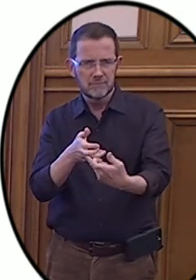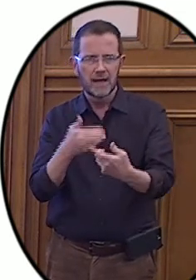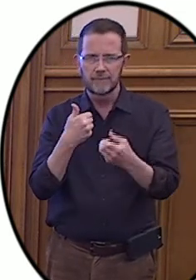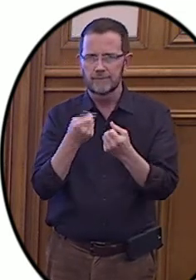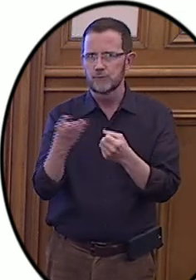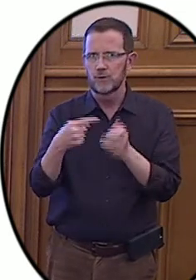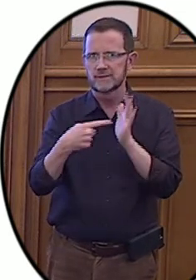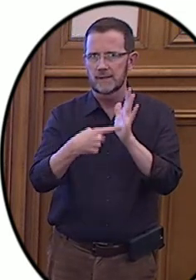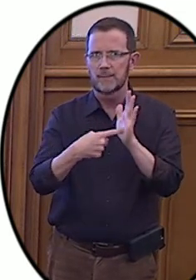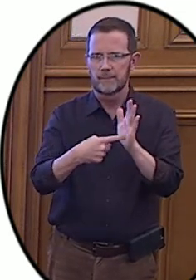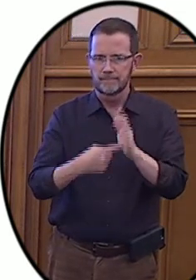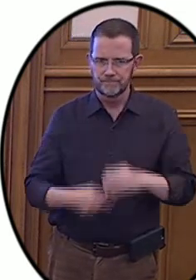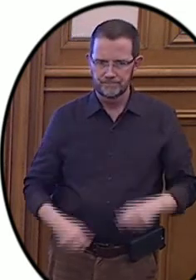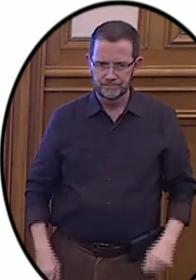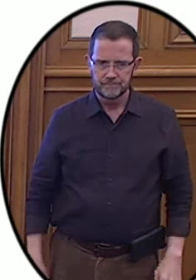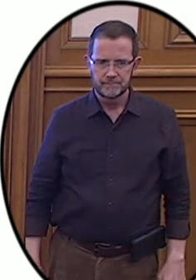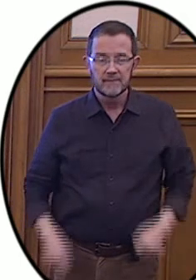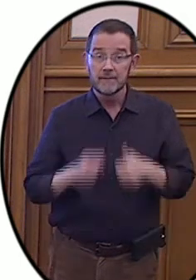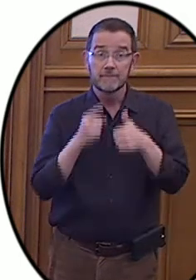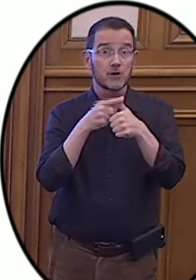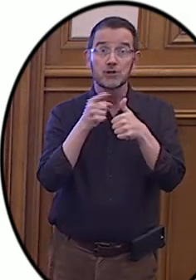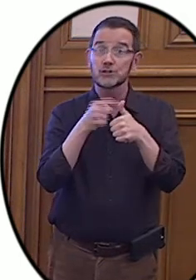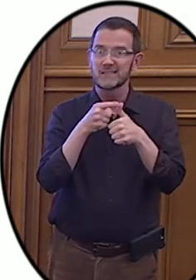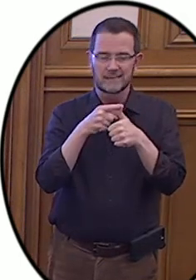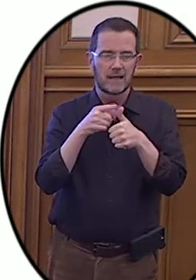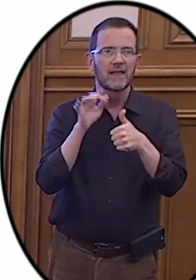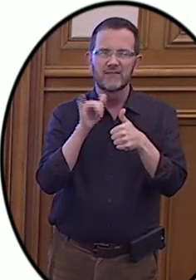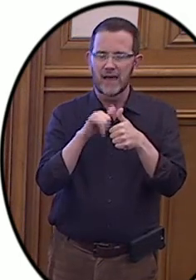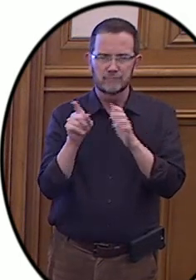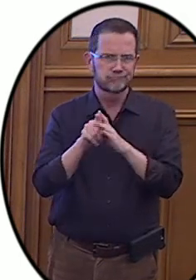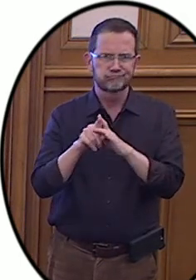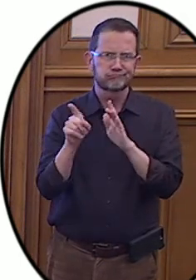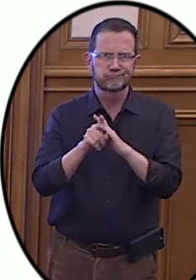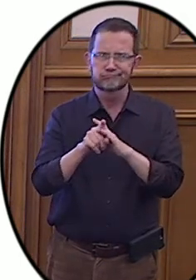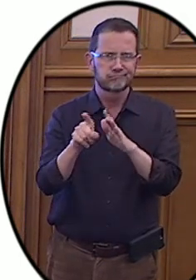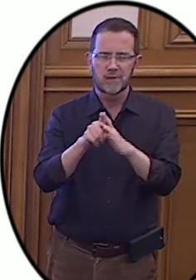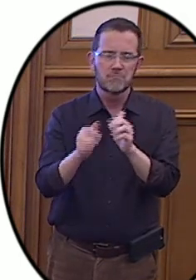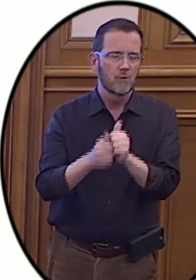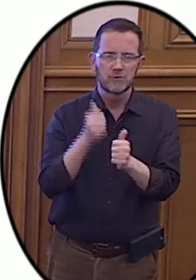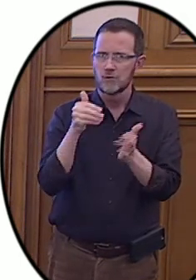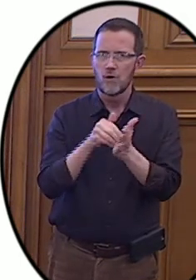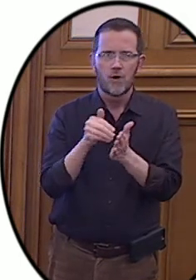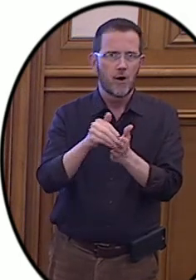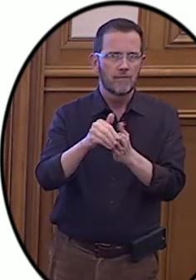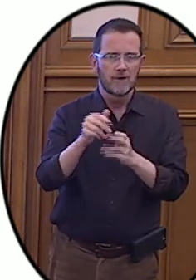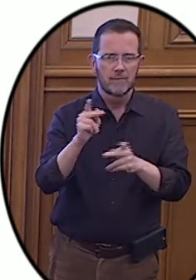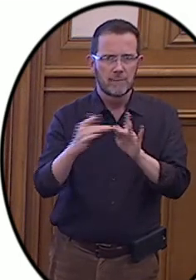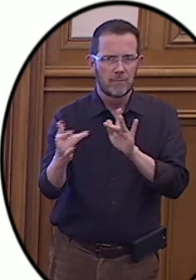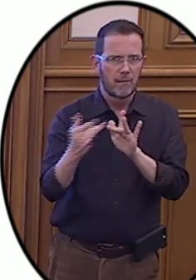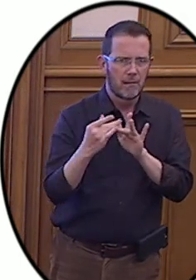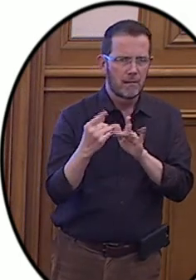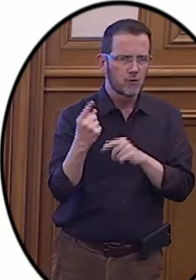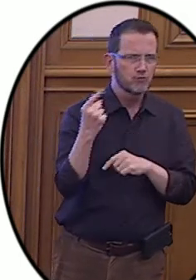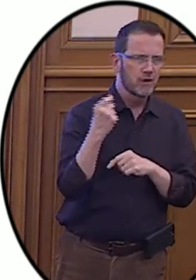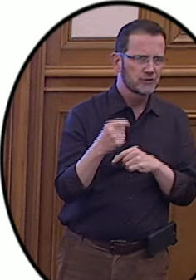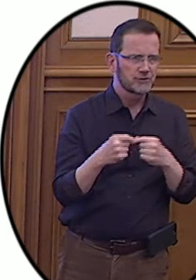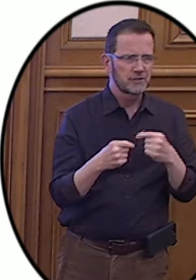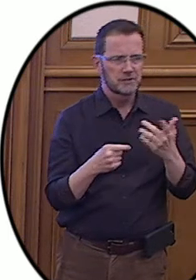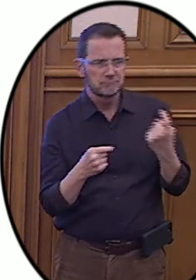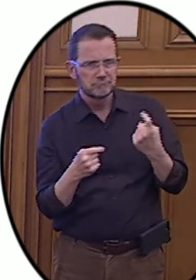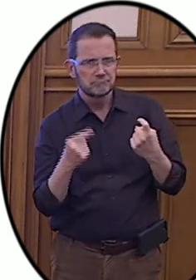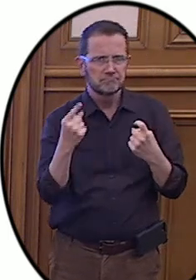the first and by far the most common example that we get questions about at the Human Rights